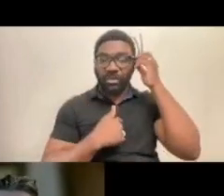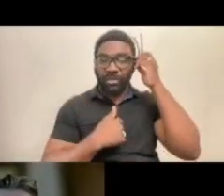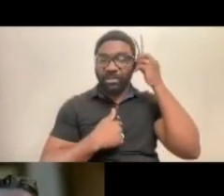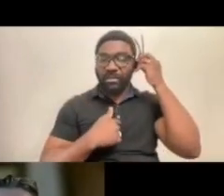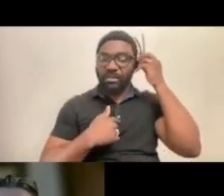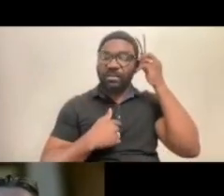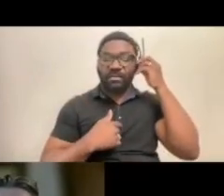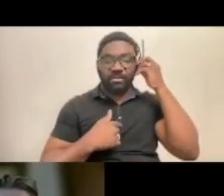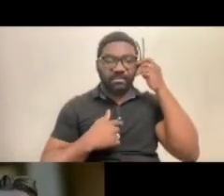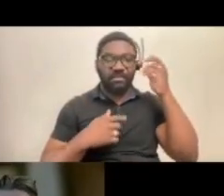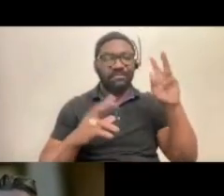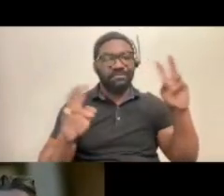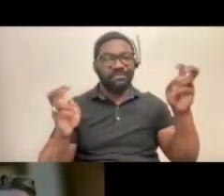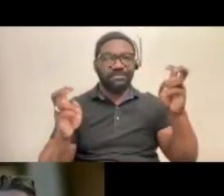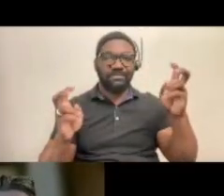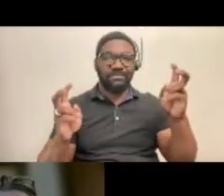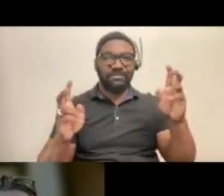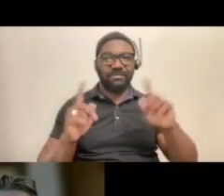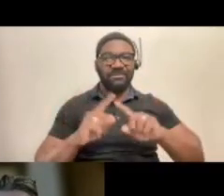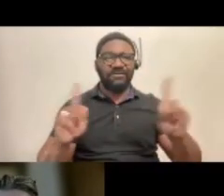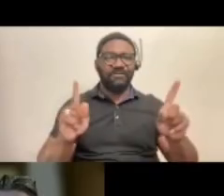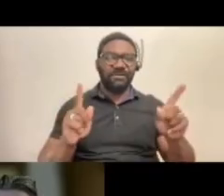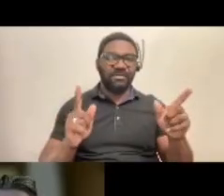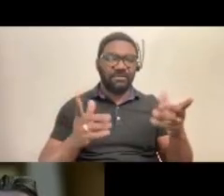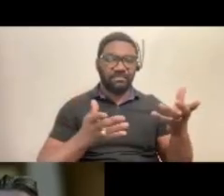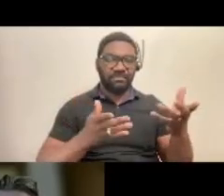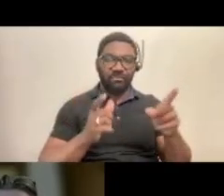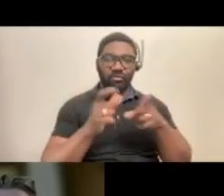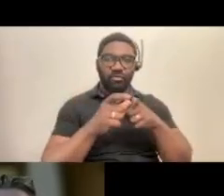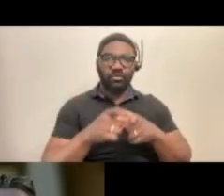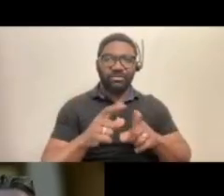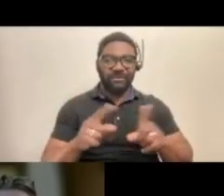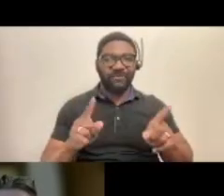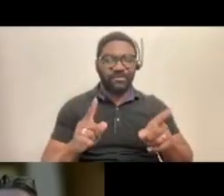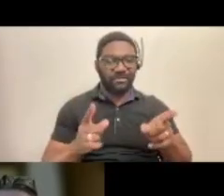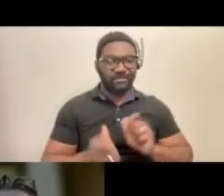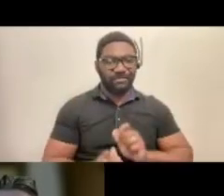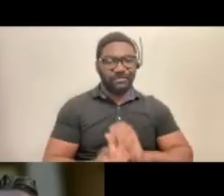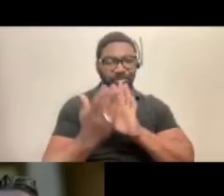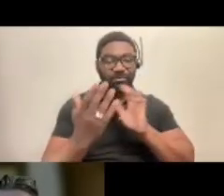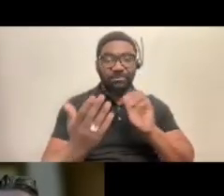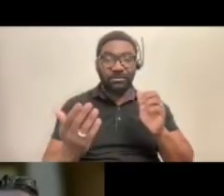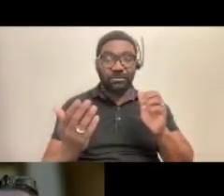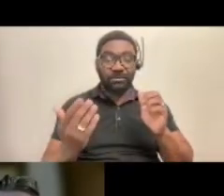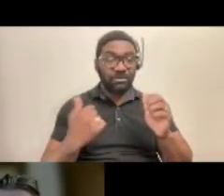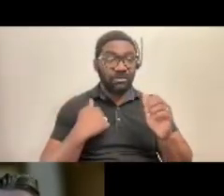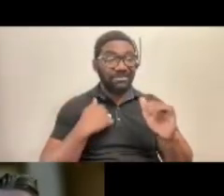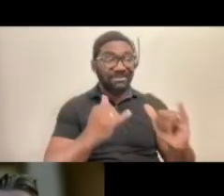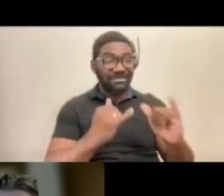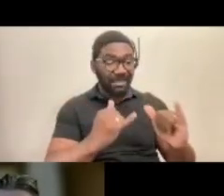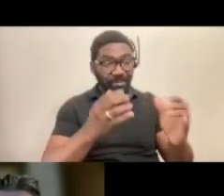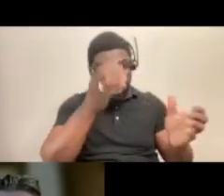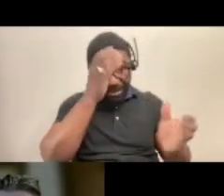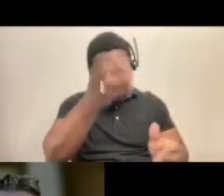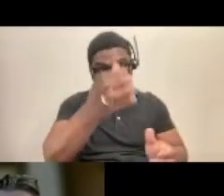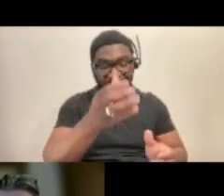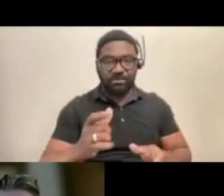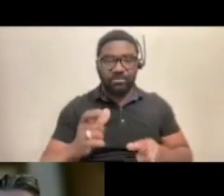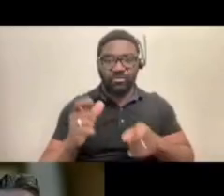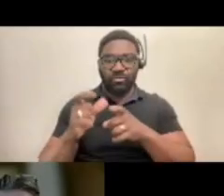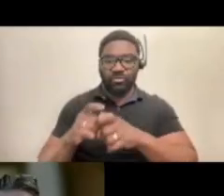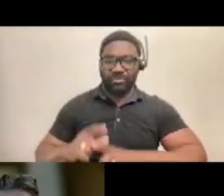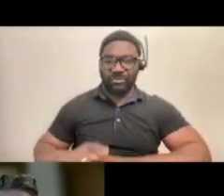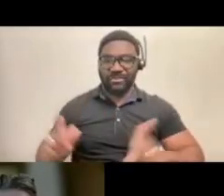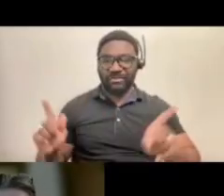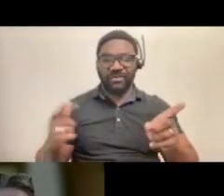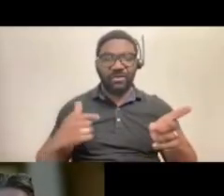It's one of those, we were saying the same thing and we were using different words. So a lot of it was trying to figure out that we are in fact saying the same thing and